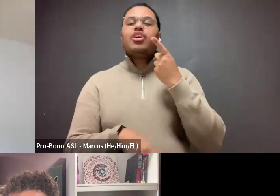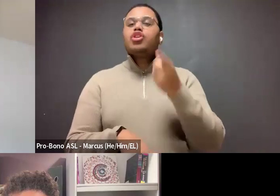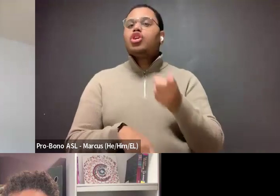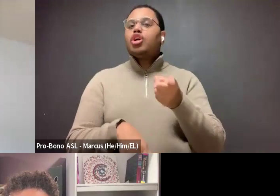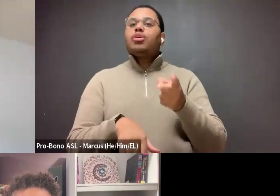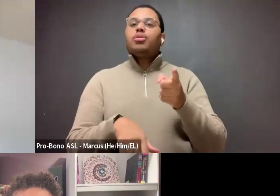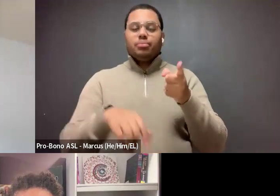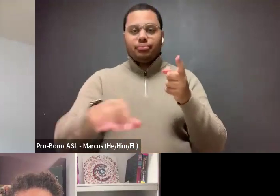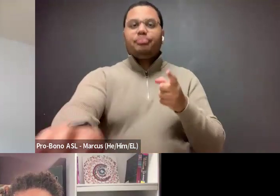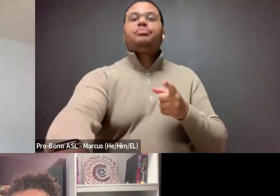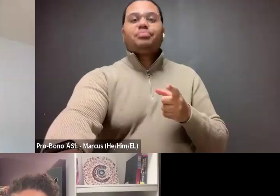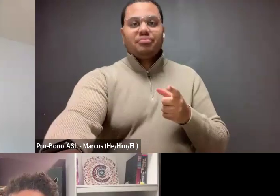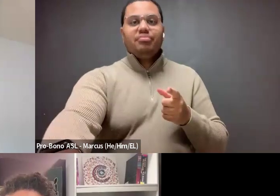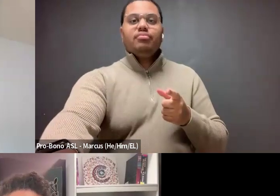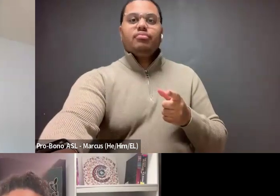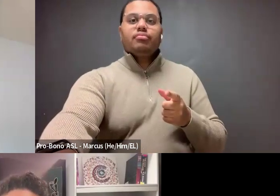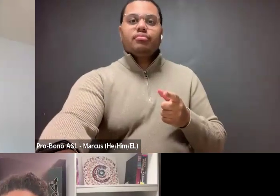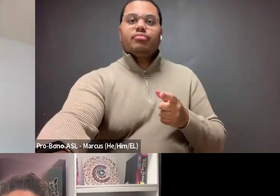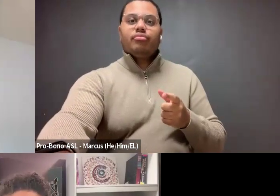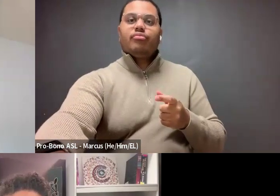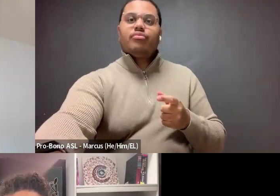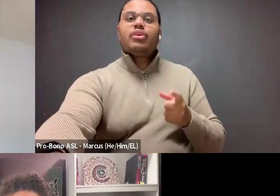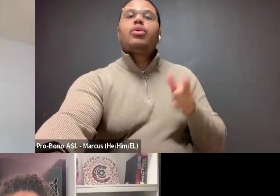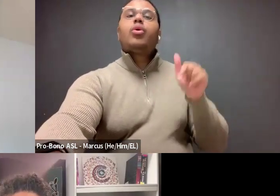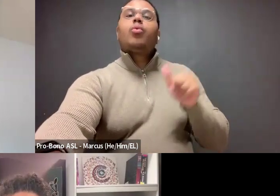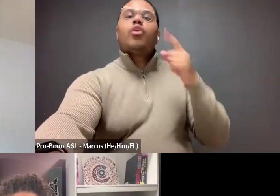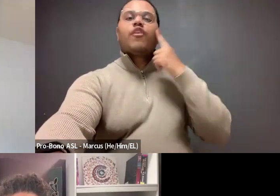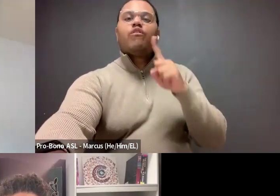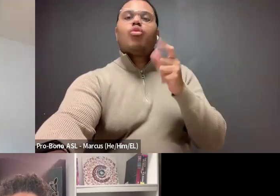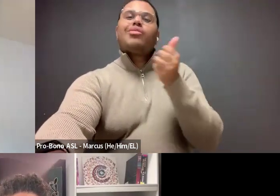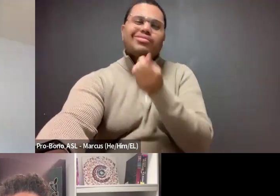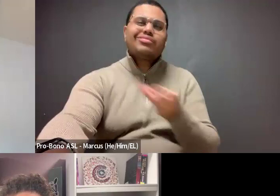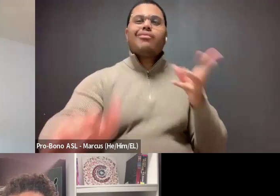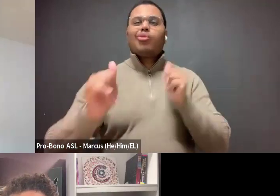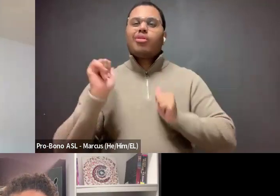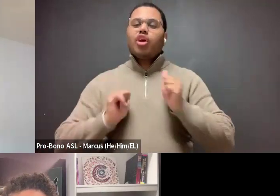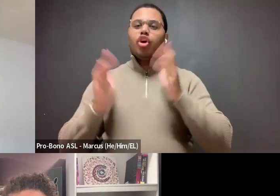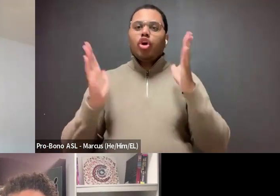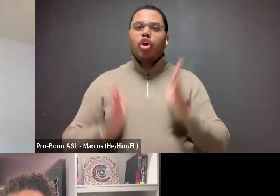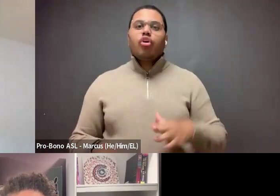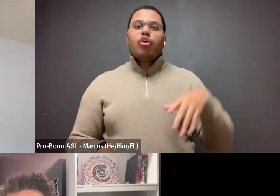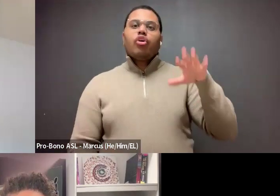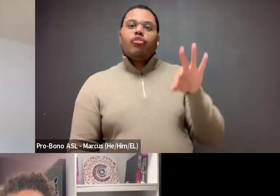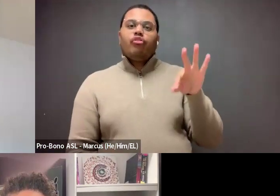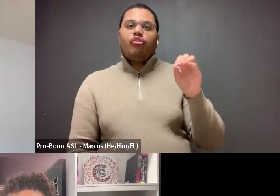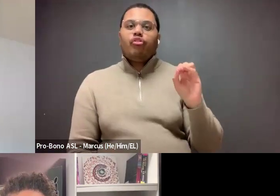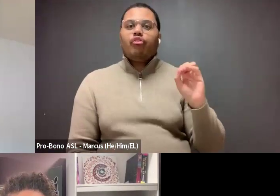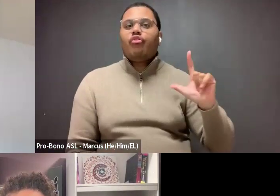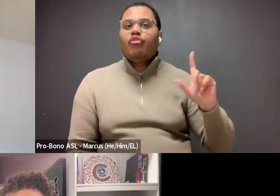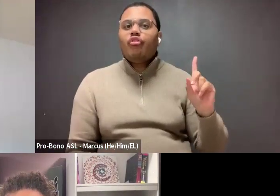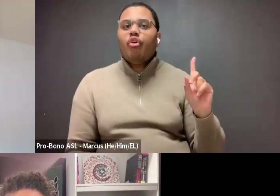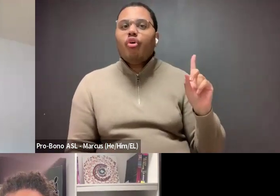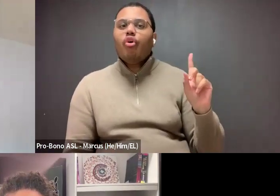intimacy director and cultural consultant, and she has worked for several theaters, including Folger Theater, Arena